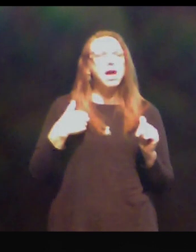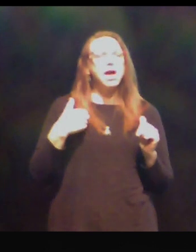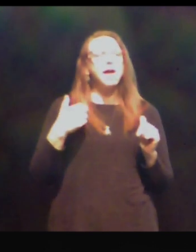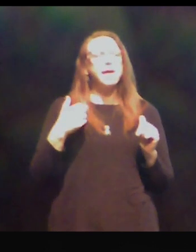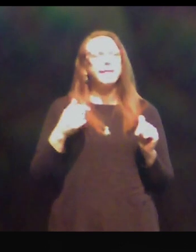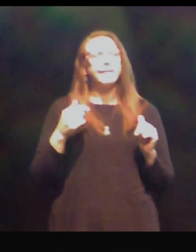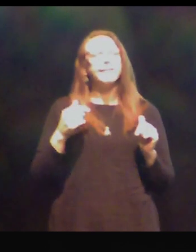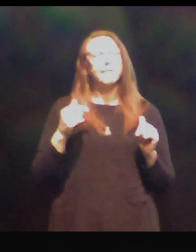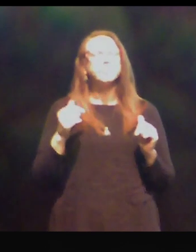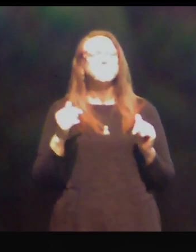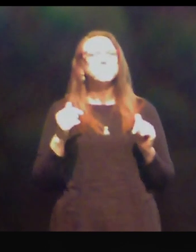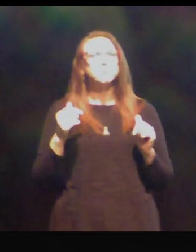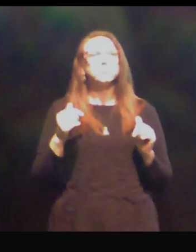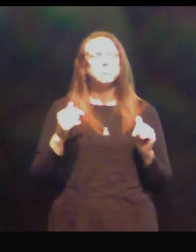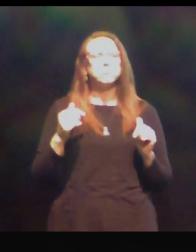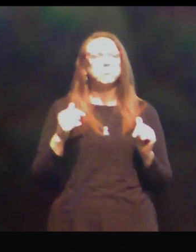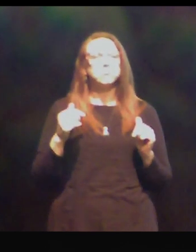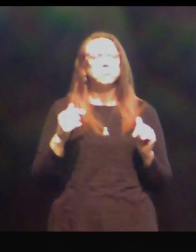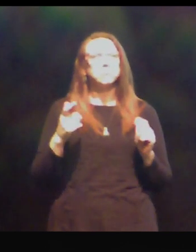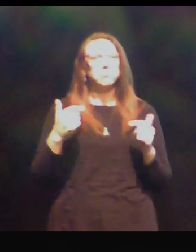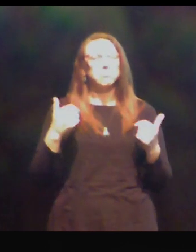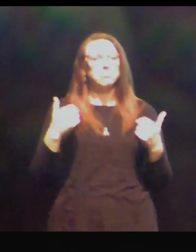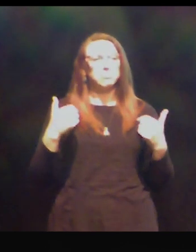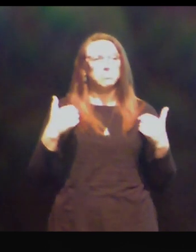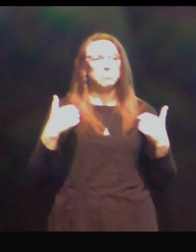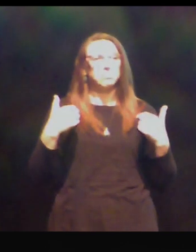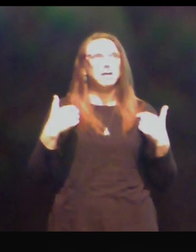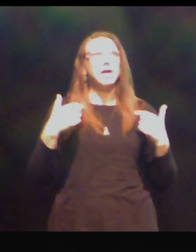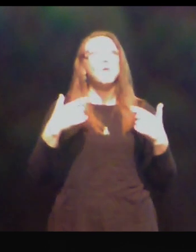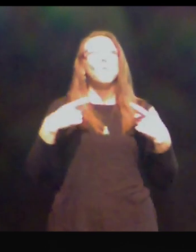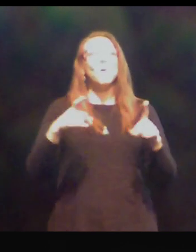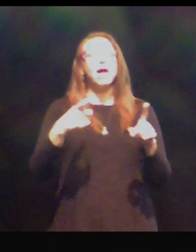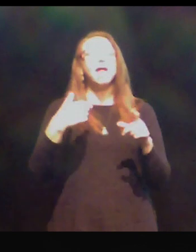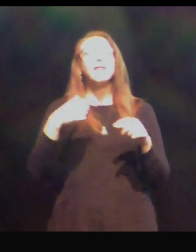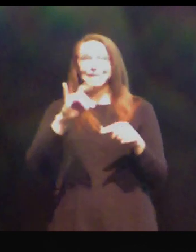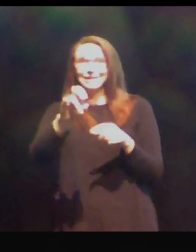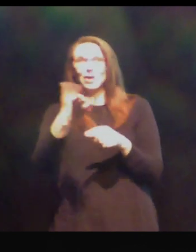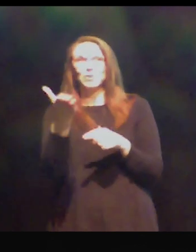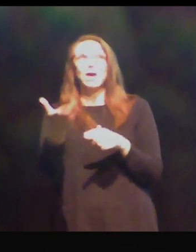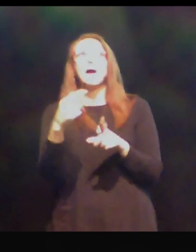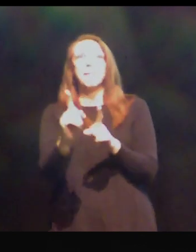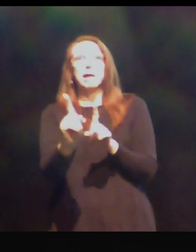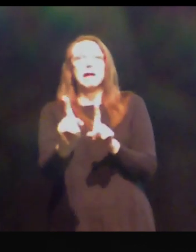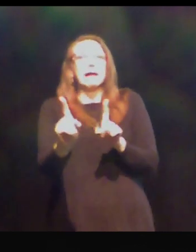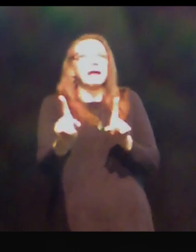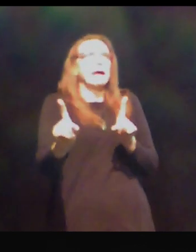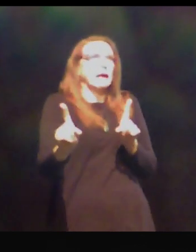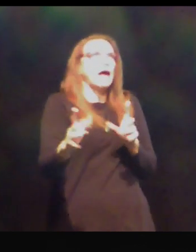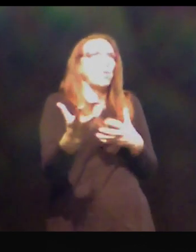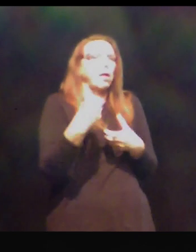as, you know, I evolve around away from the diner, I think I will then embrace it a little bit